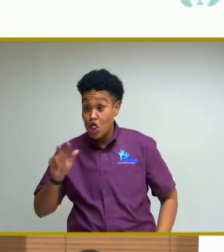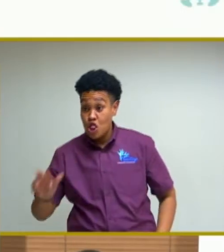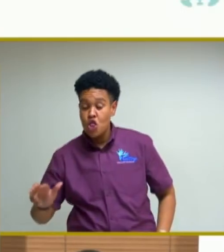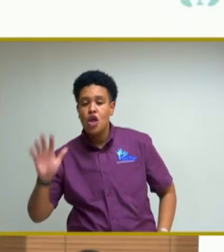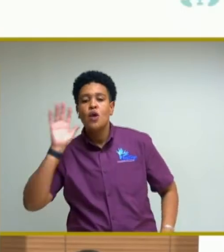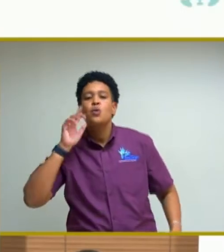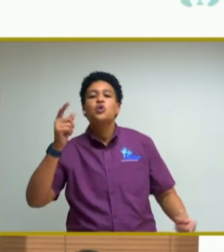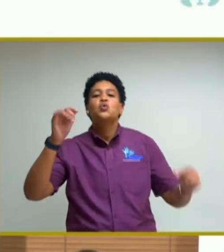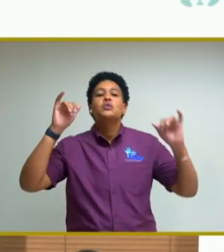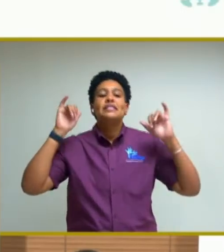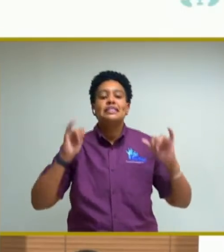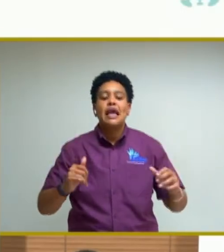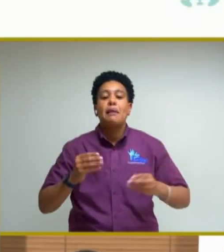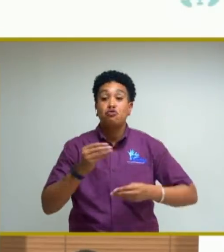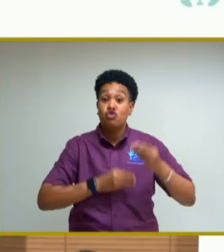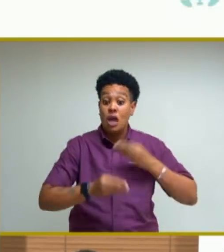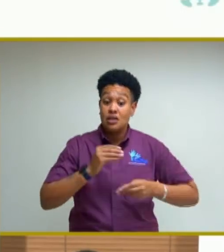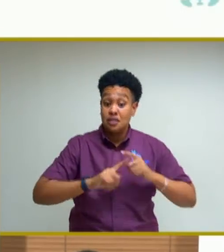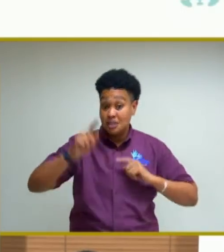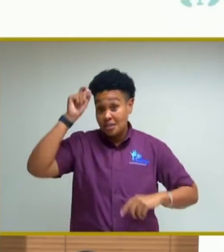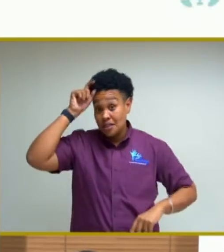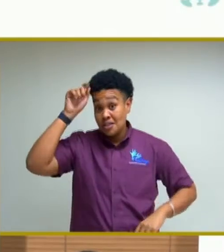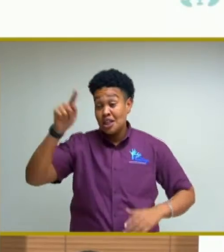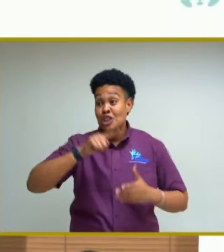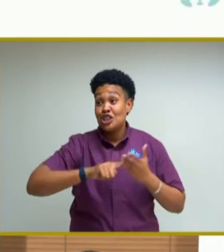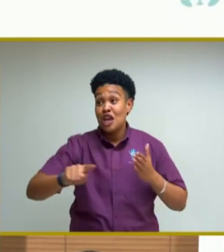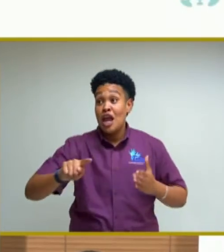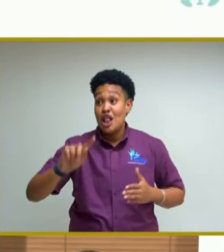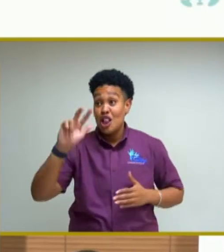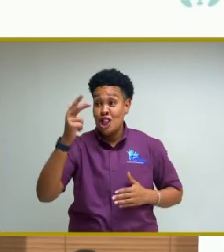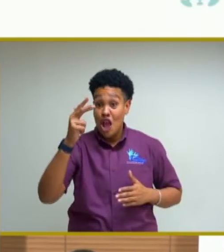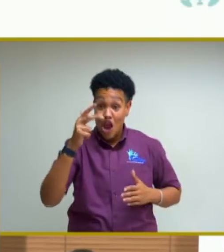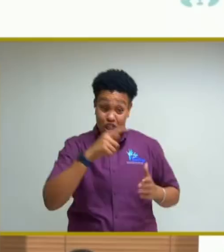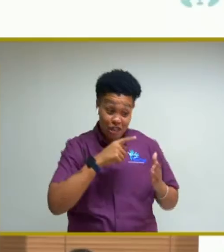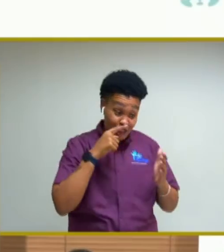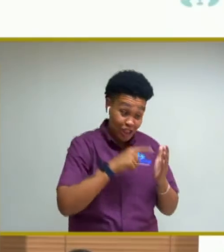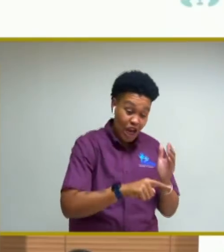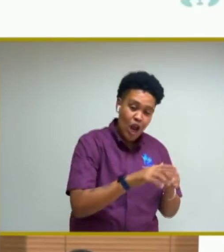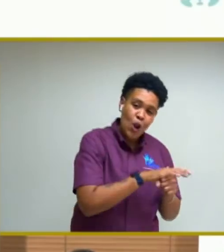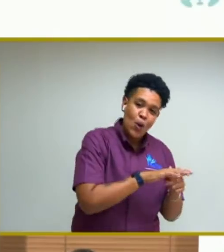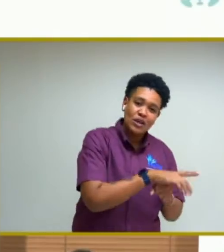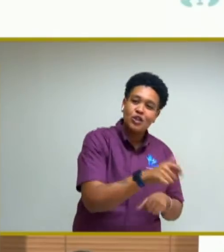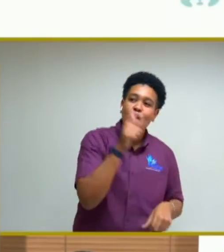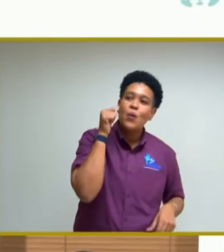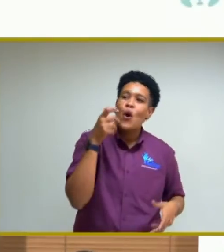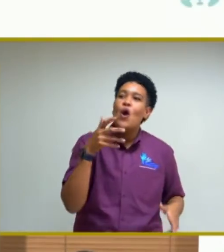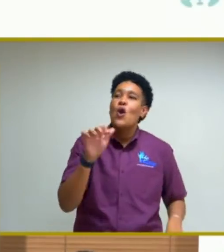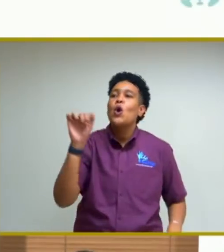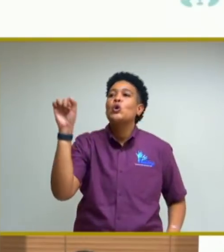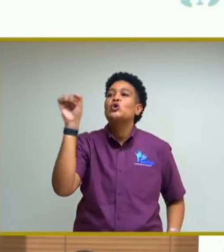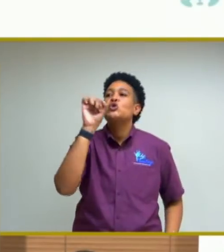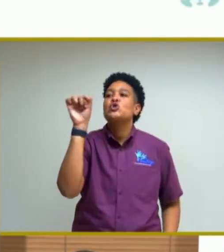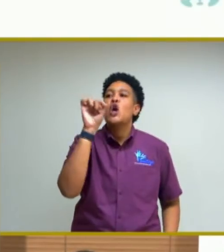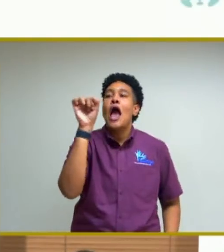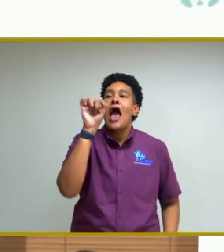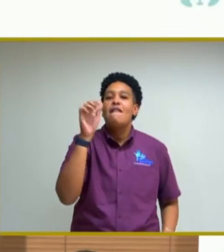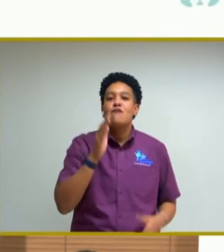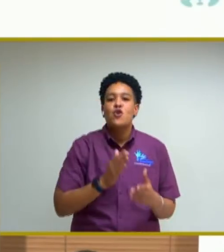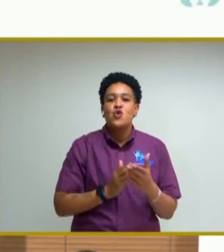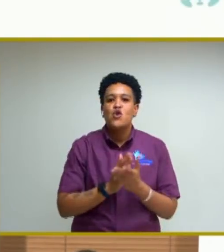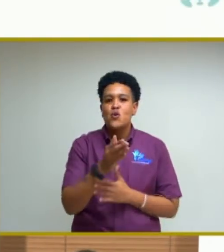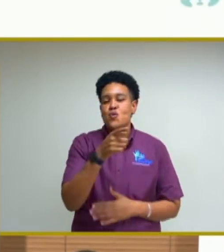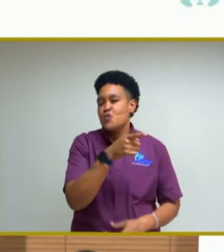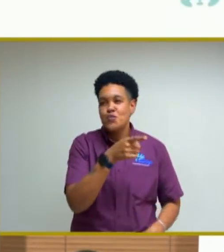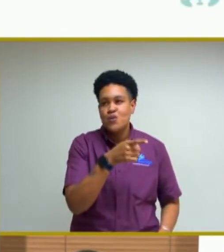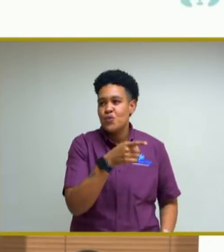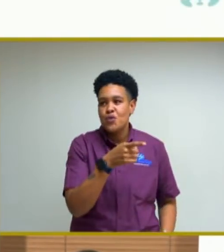do the same transaction. However, at checkpoint 3, you will not be allowed to drive your vehicle through that